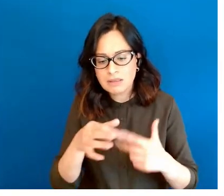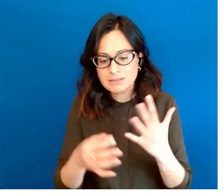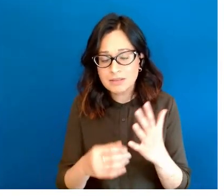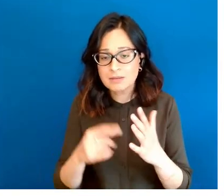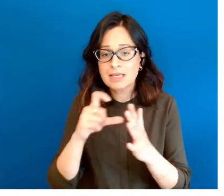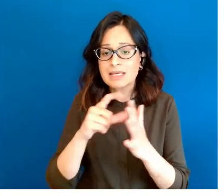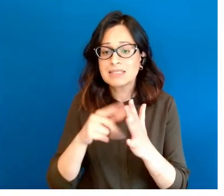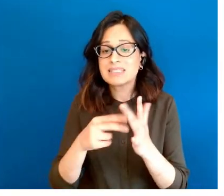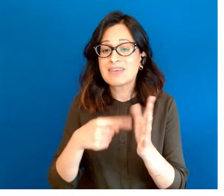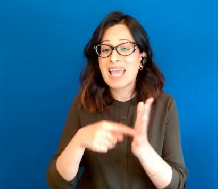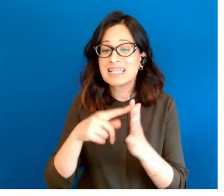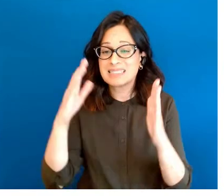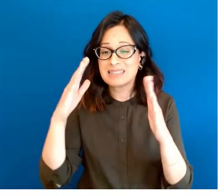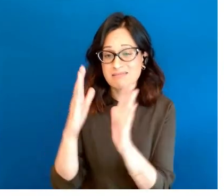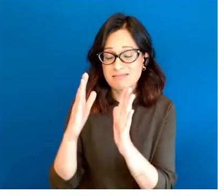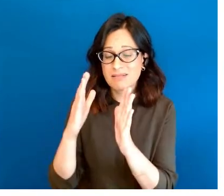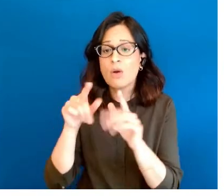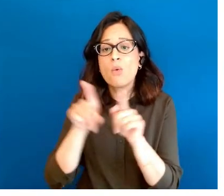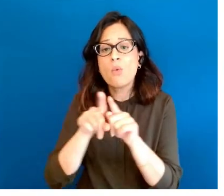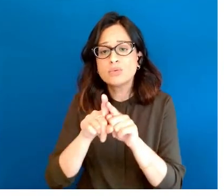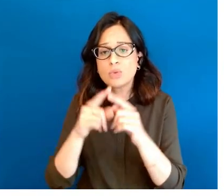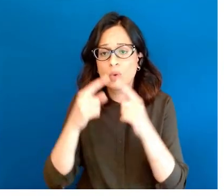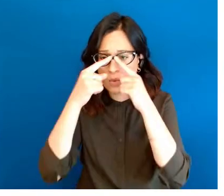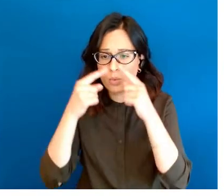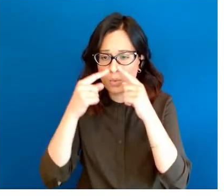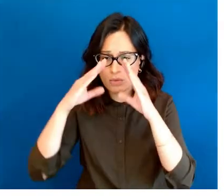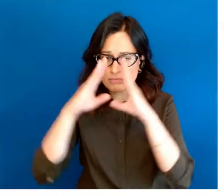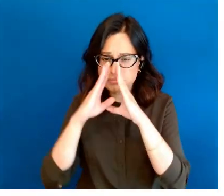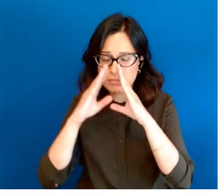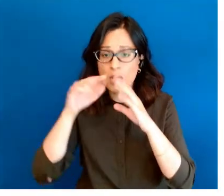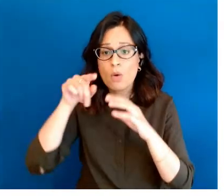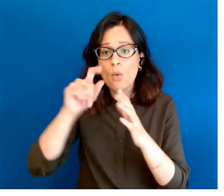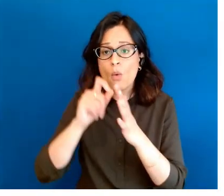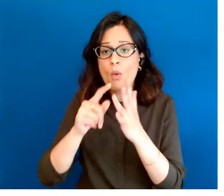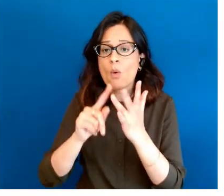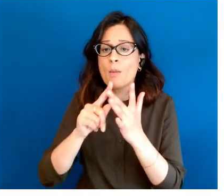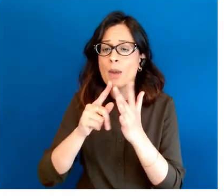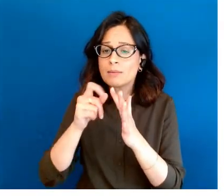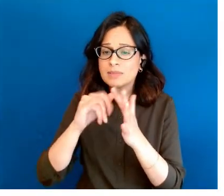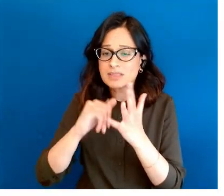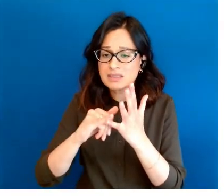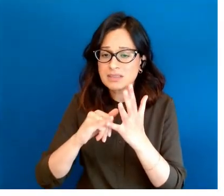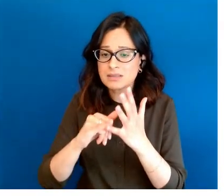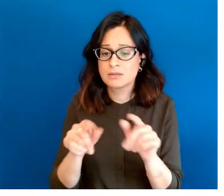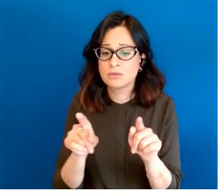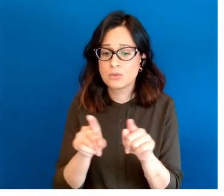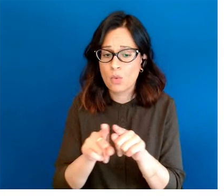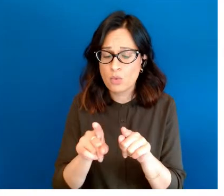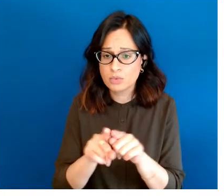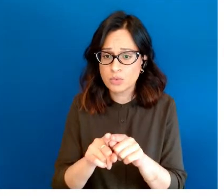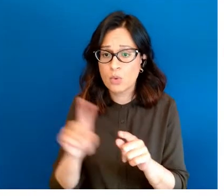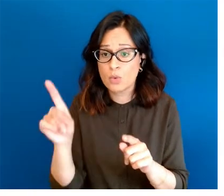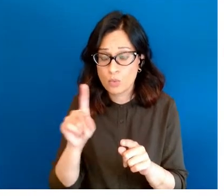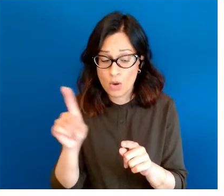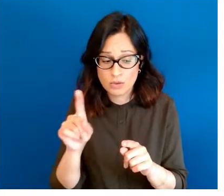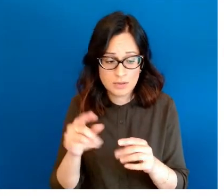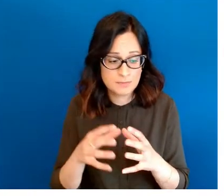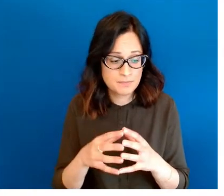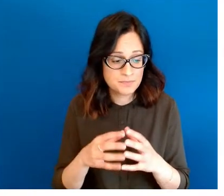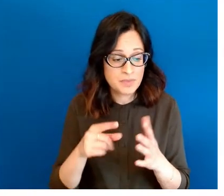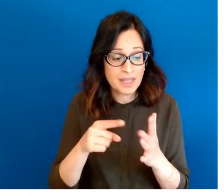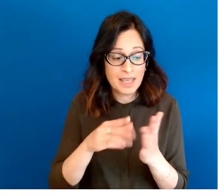chronic rhinosinusitis, nasal polyps, ciliary dyskinesia, and immunoglobulinemia. These things